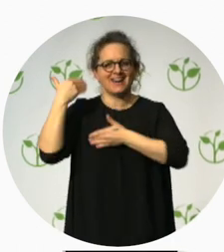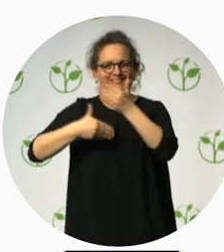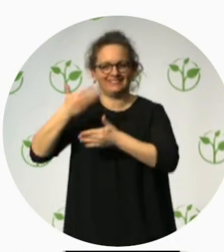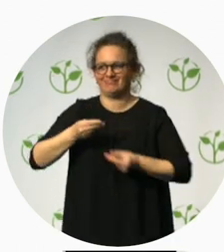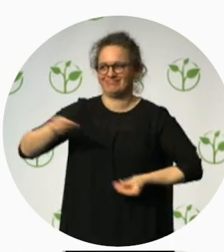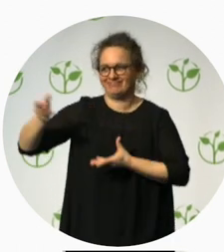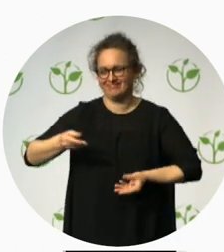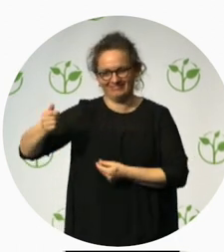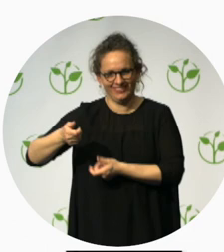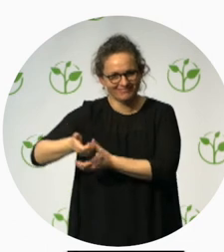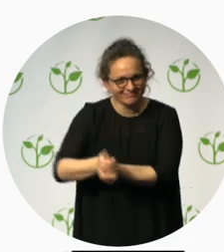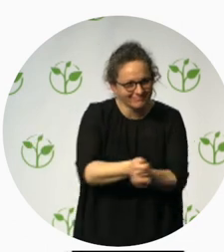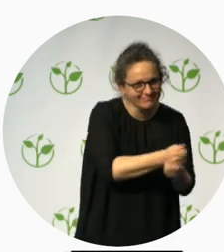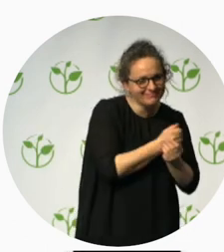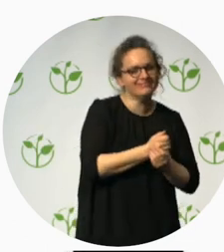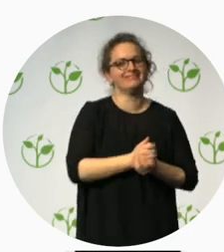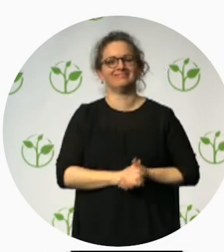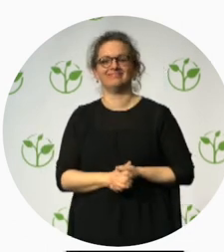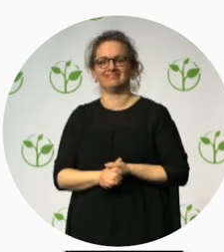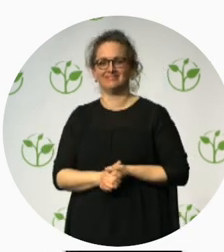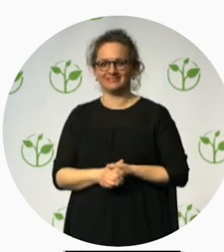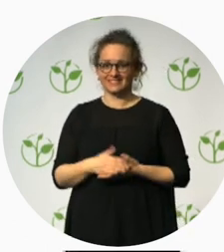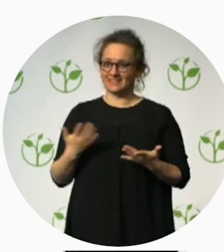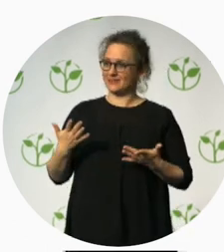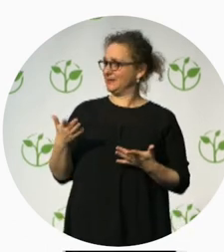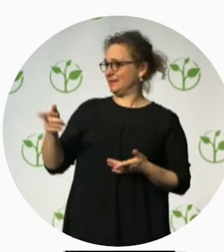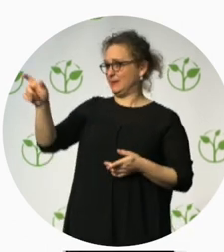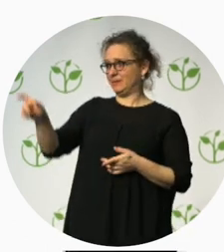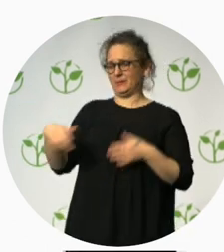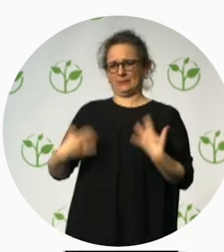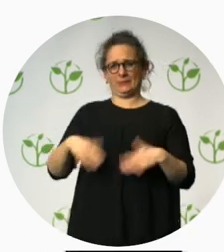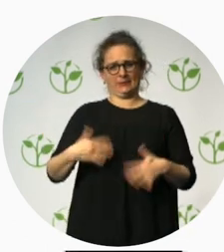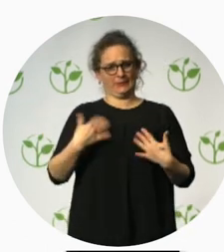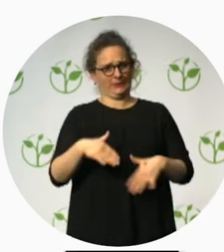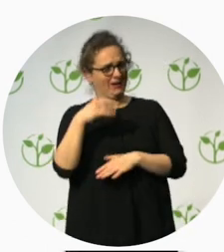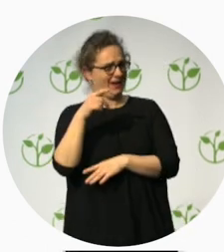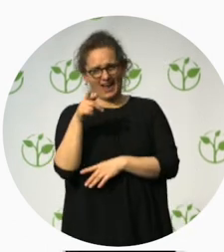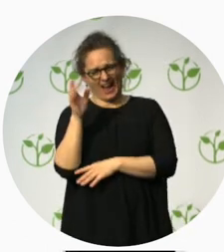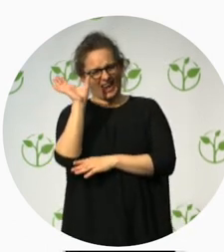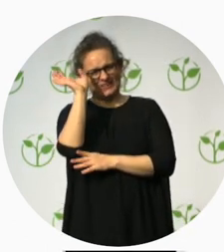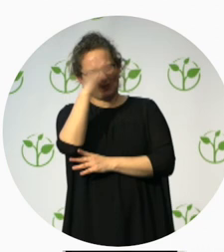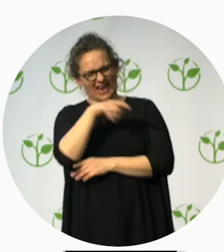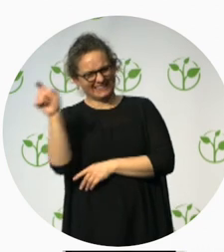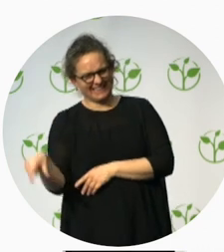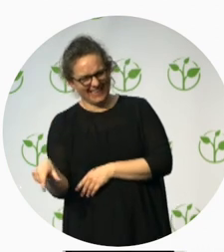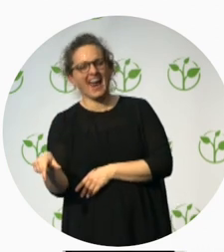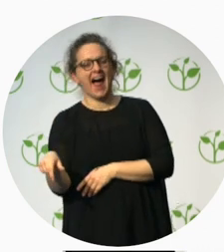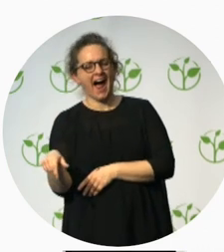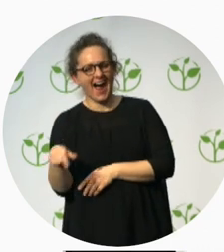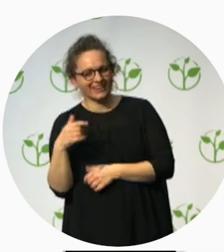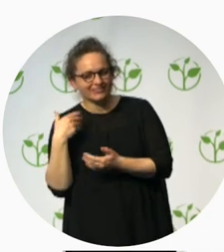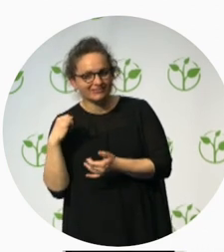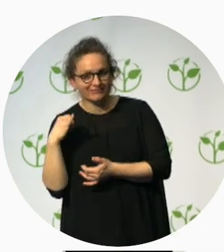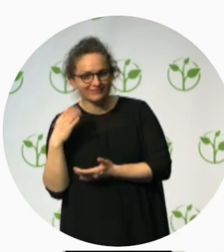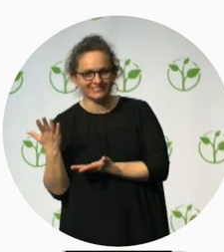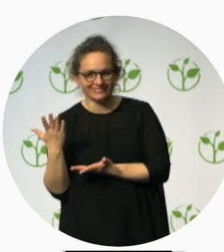Legend, absolute legend. Okay, listen, we've just got some news, which is kind of exciting. Michael's jumping up and down there with excitement,